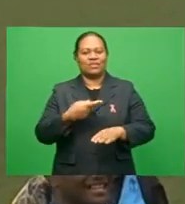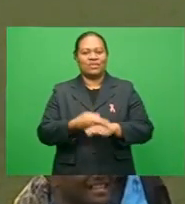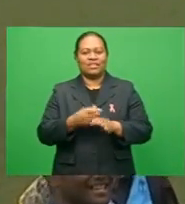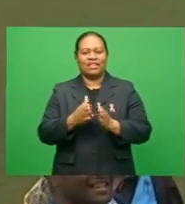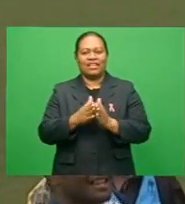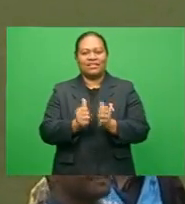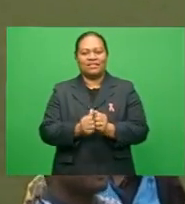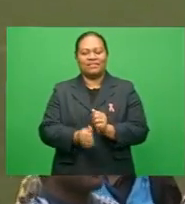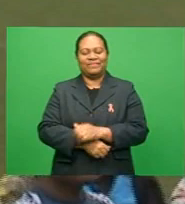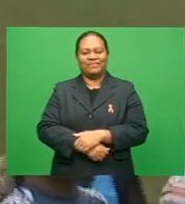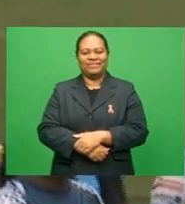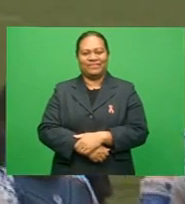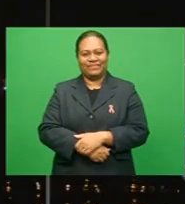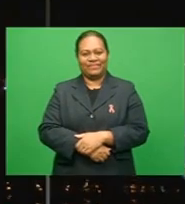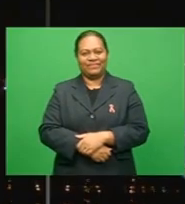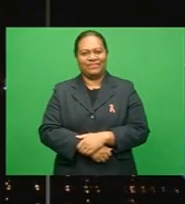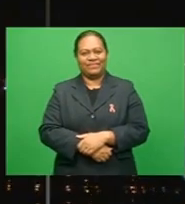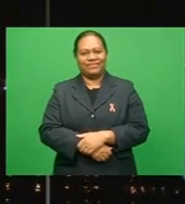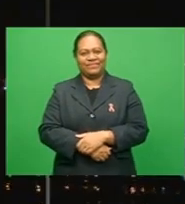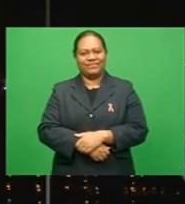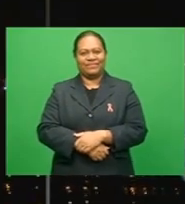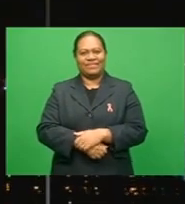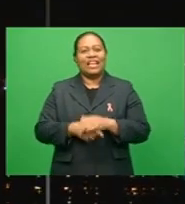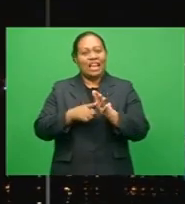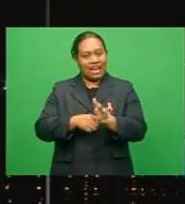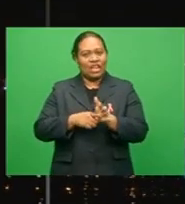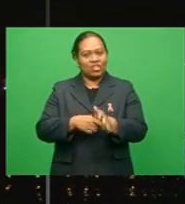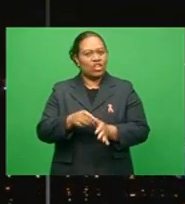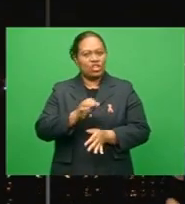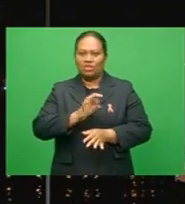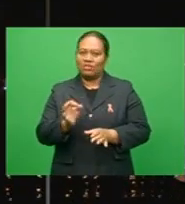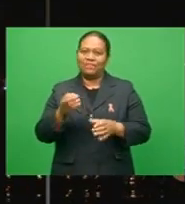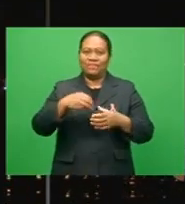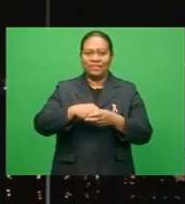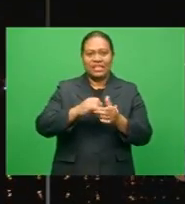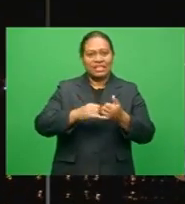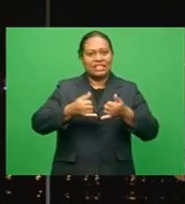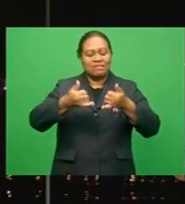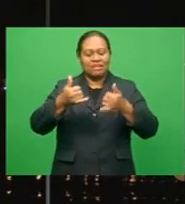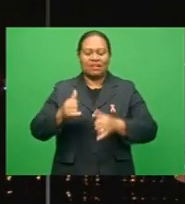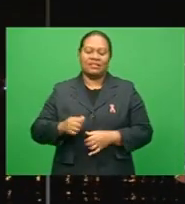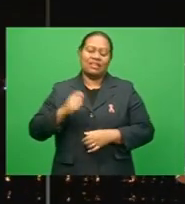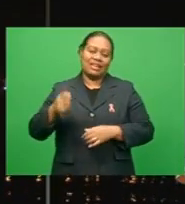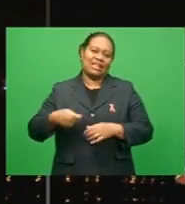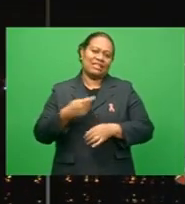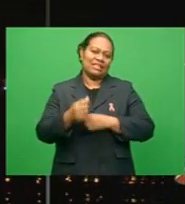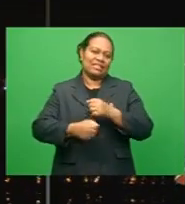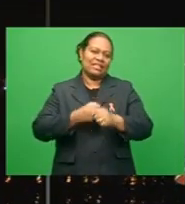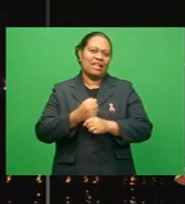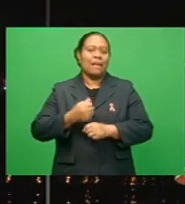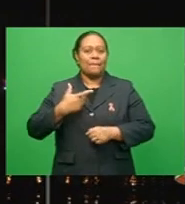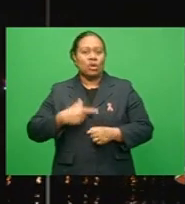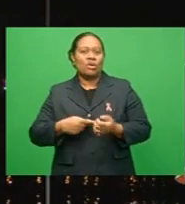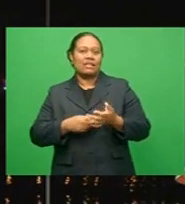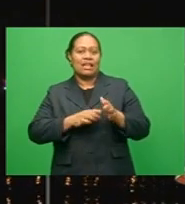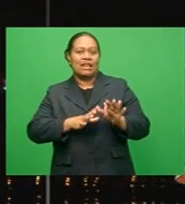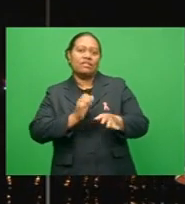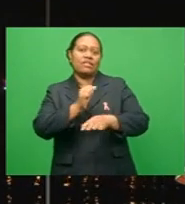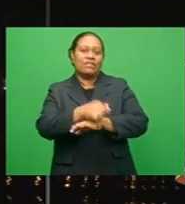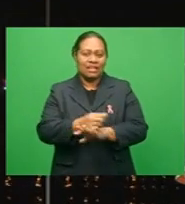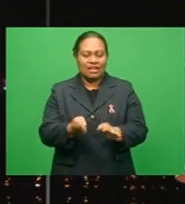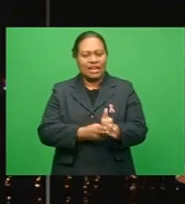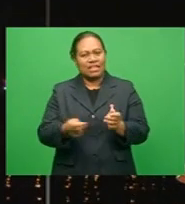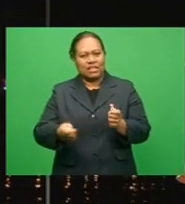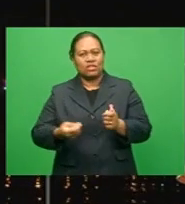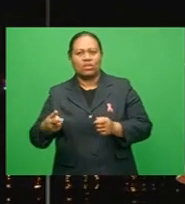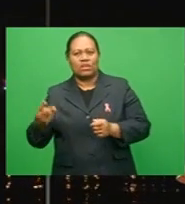Vama, FBC Sports. Lautoka will not be featuring in the Skipper Cup next season. This is after Tailevu defeated Naita